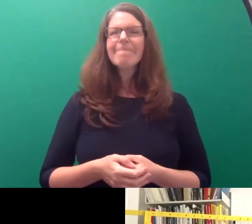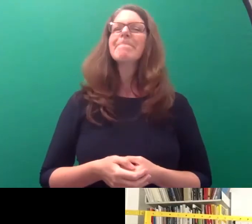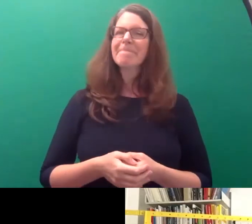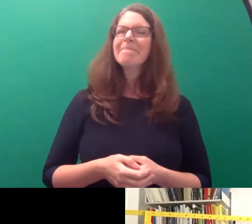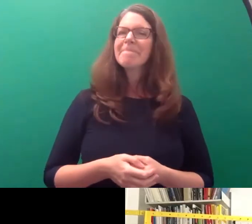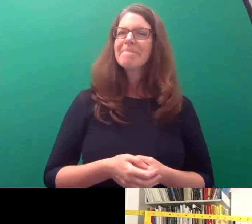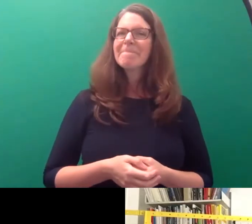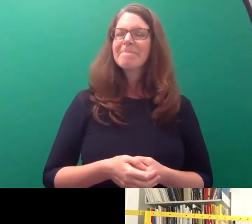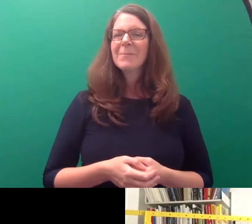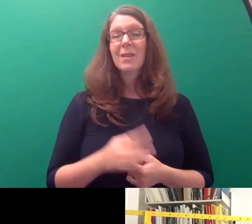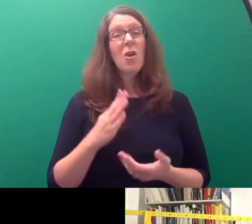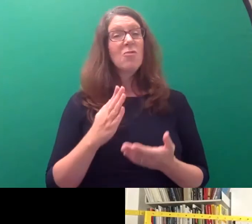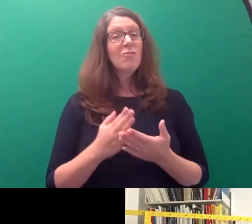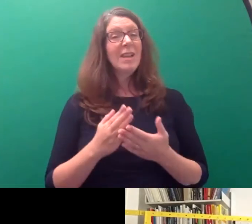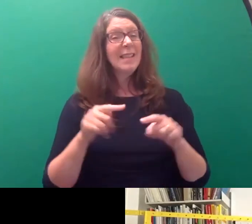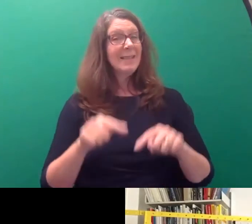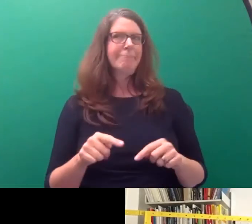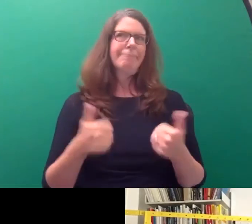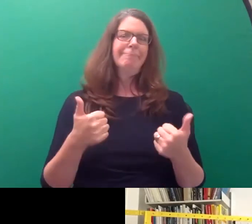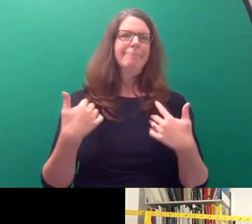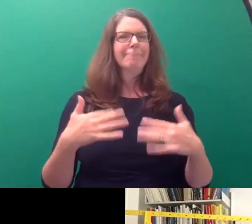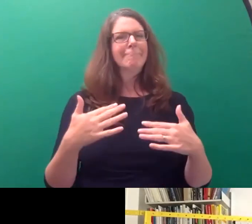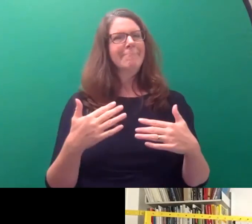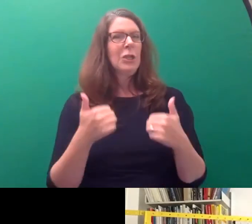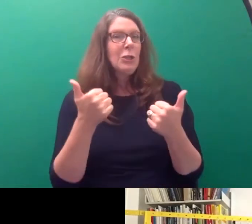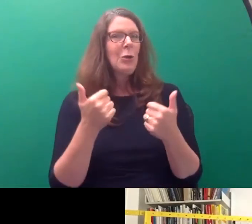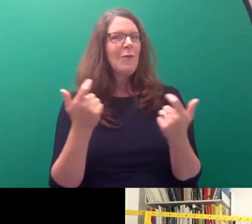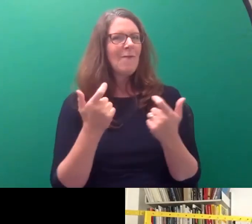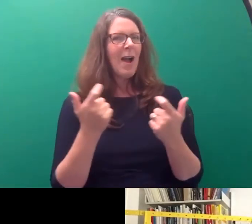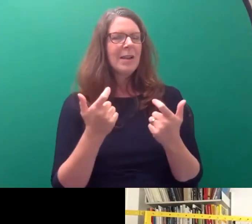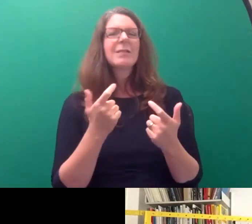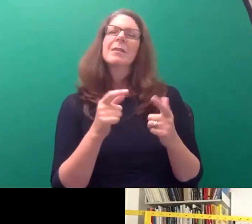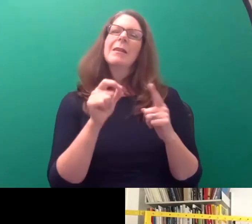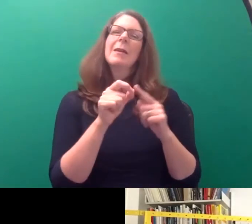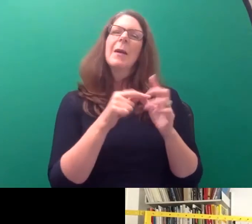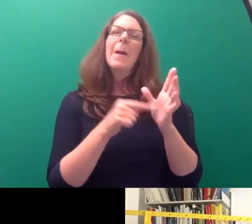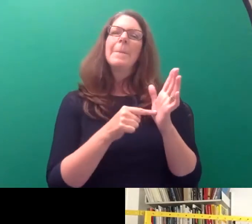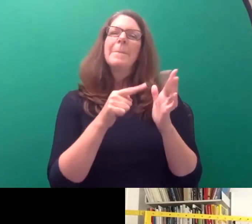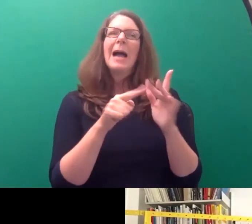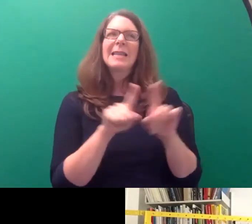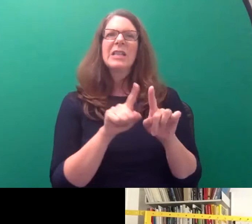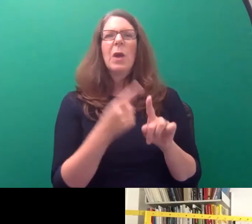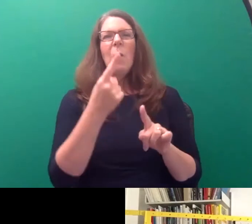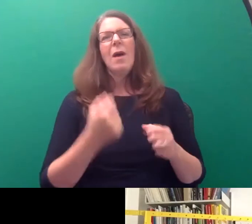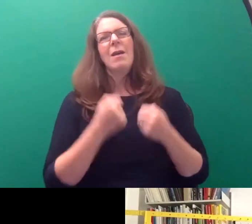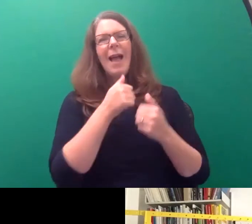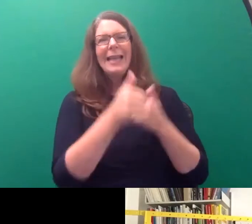I think it's super fun as well. And yeah, Patty, she's one of my heroines. I've seen her 3 times.